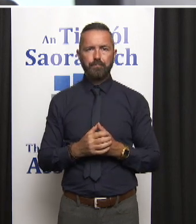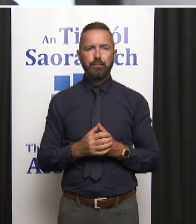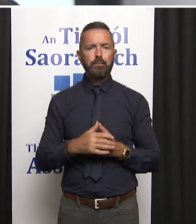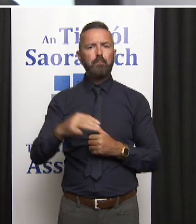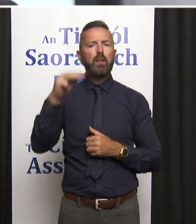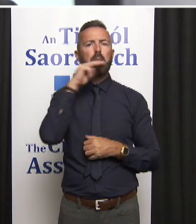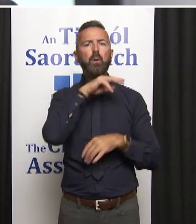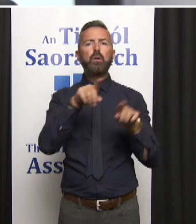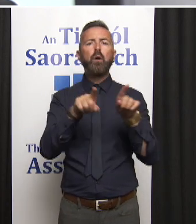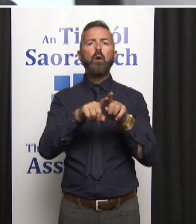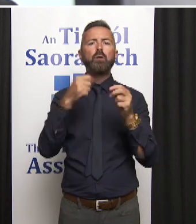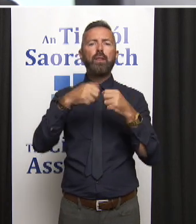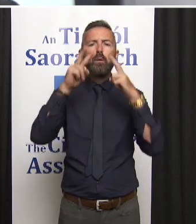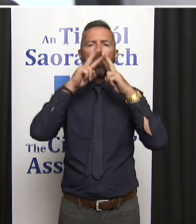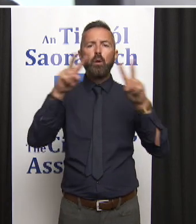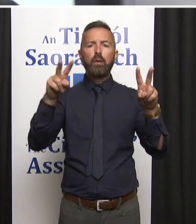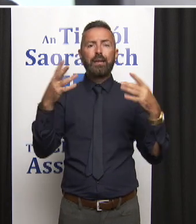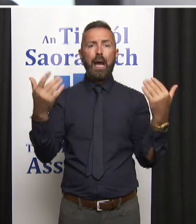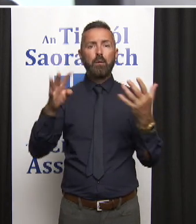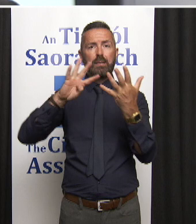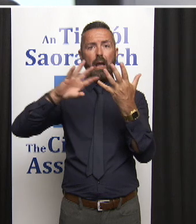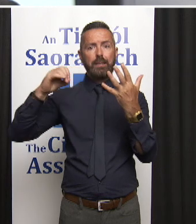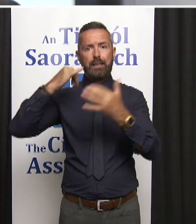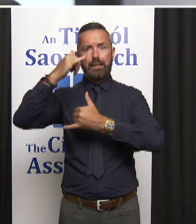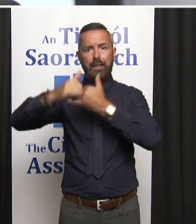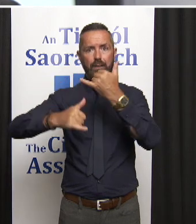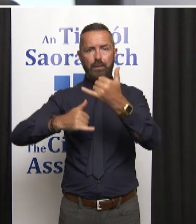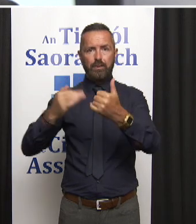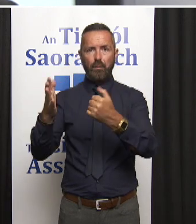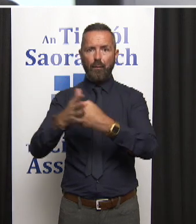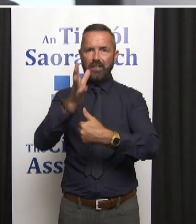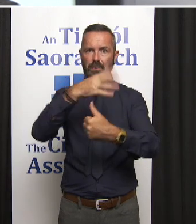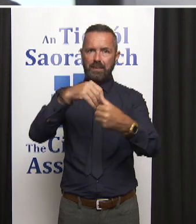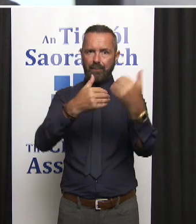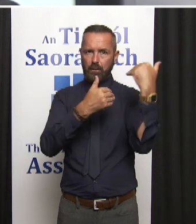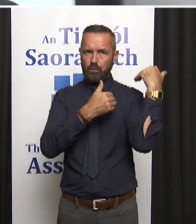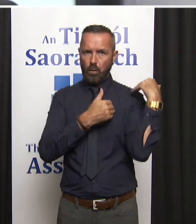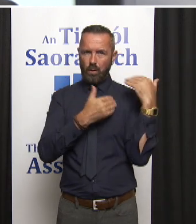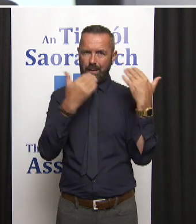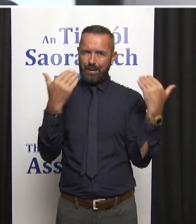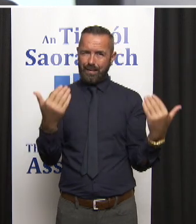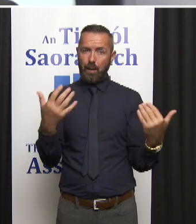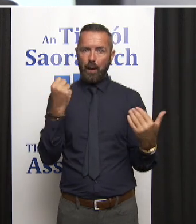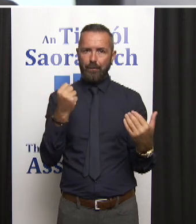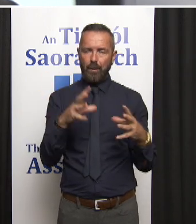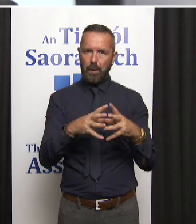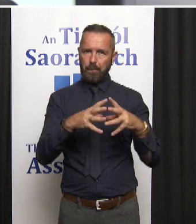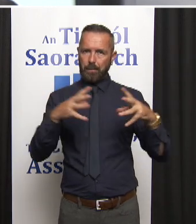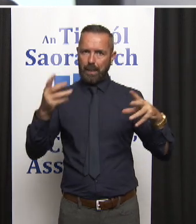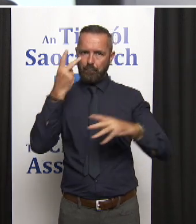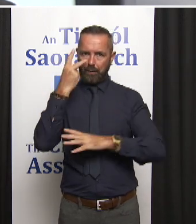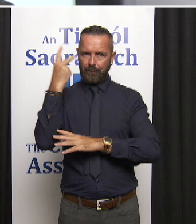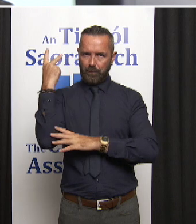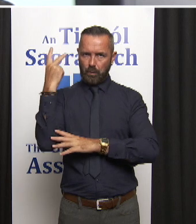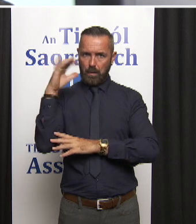important that this is, we're looking at sort of 90 years of a very particular role, and we now have a very, very substantial review